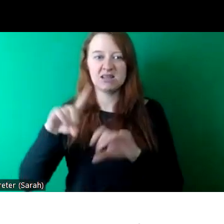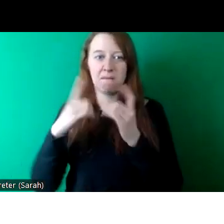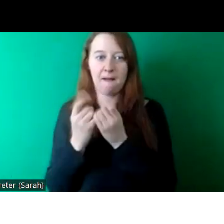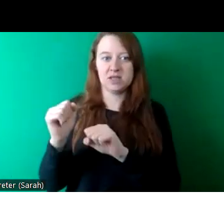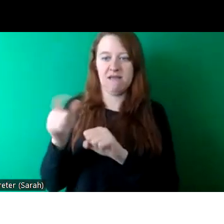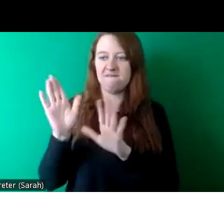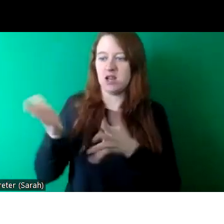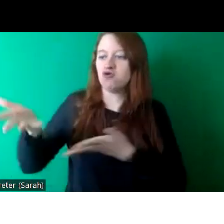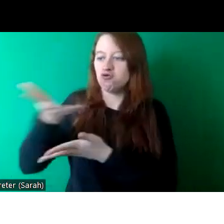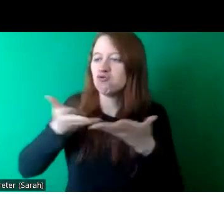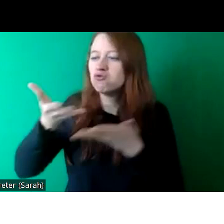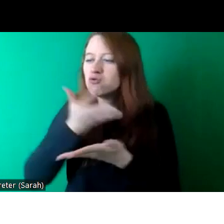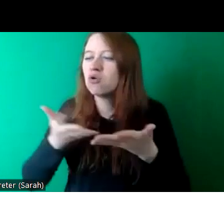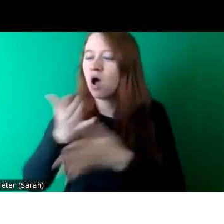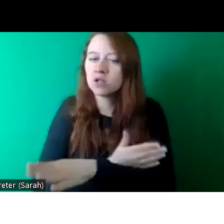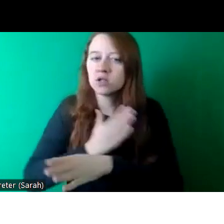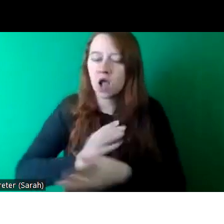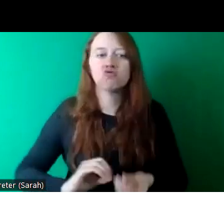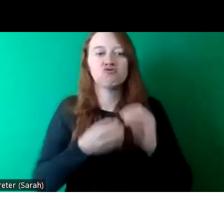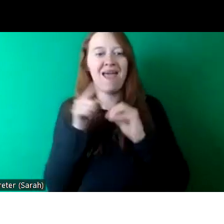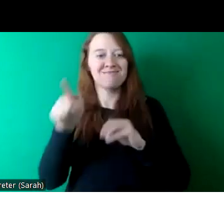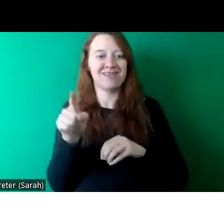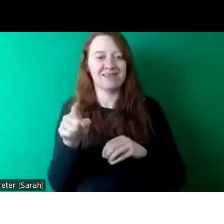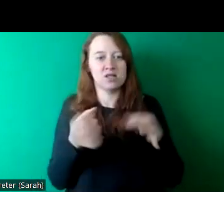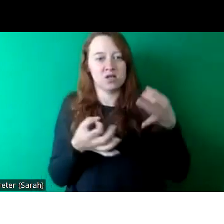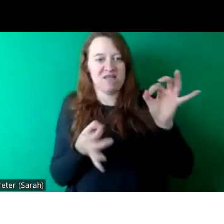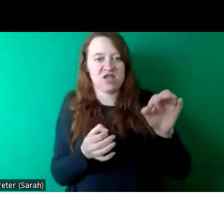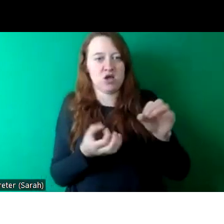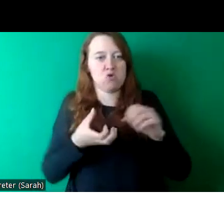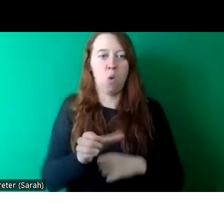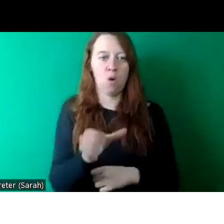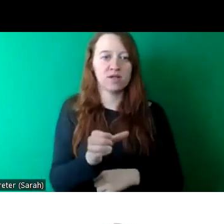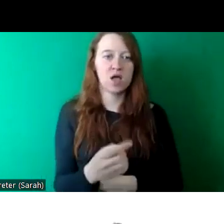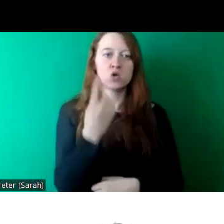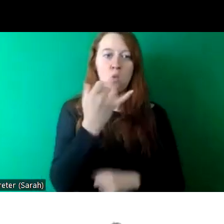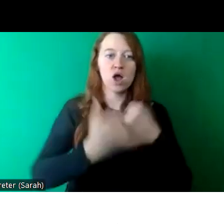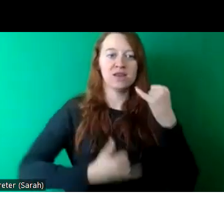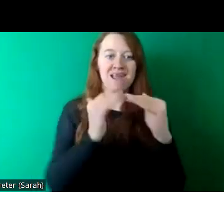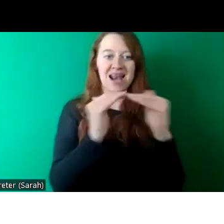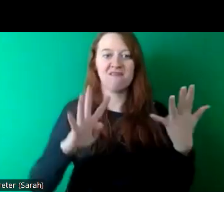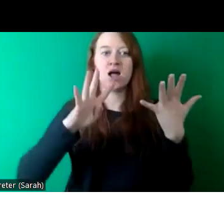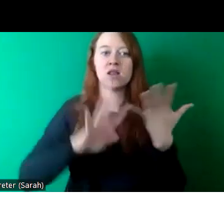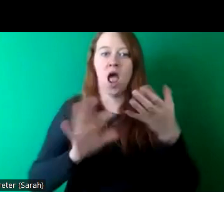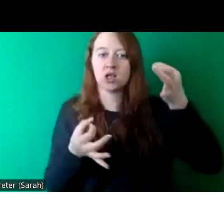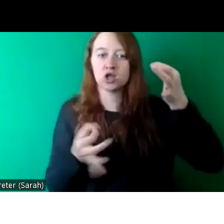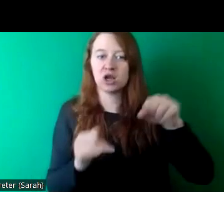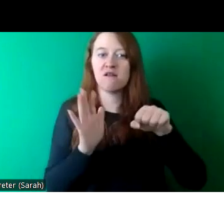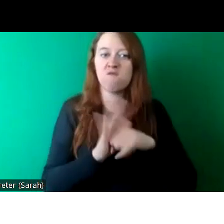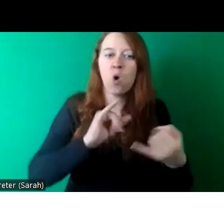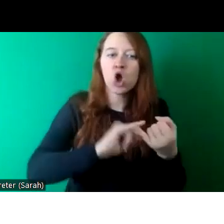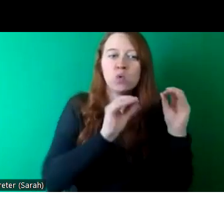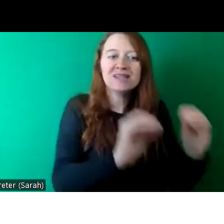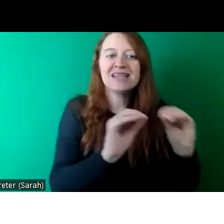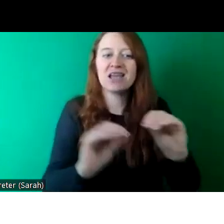course to fruition. And it's a 1-year postgraduate, a level 9 certificate designed specifically for educators working at all levels, be it